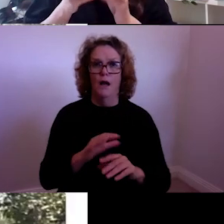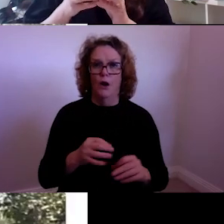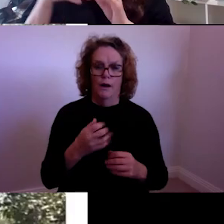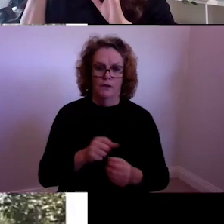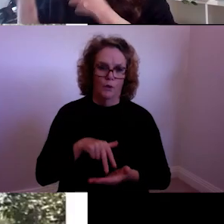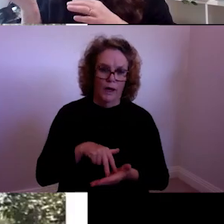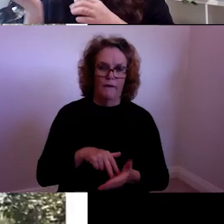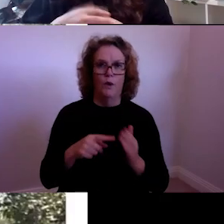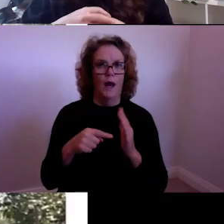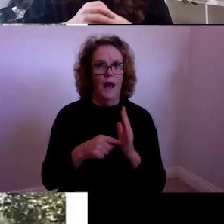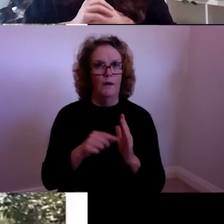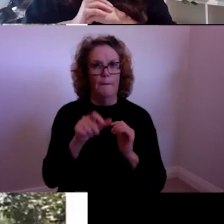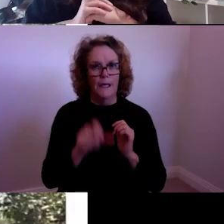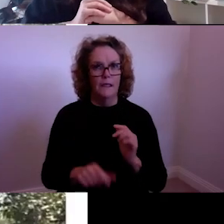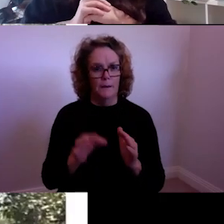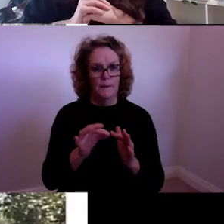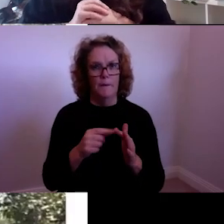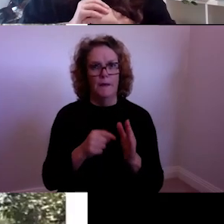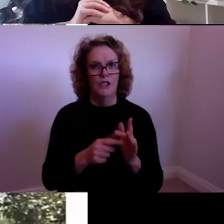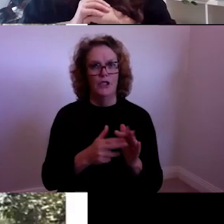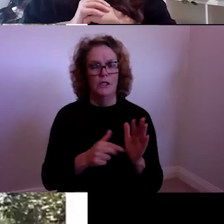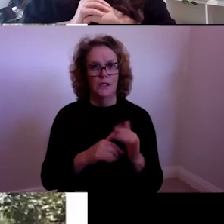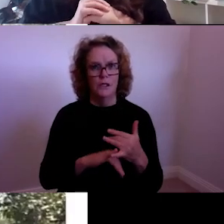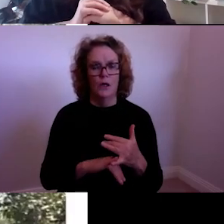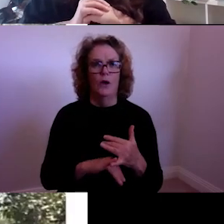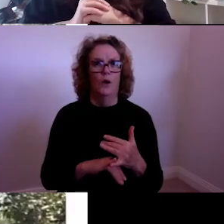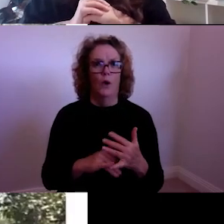a small situation to escalate and get worse.